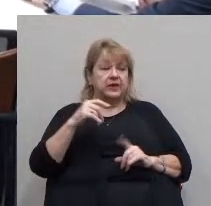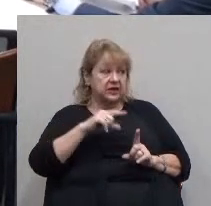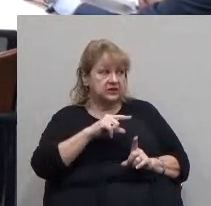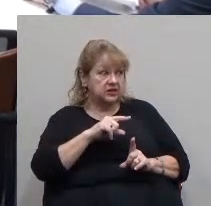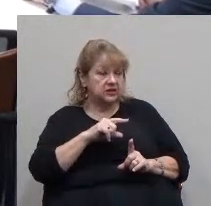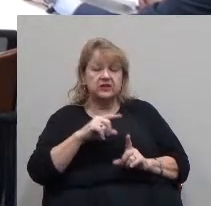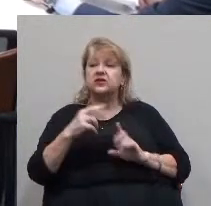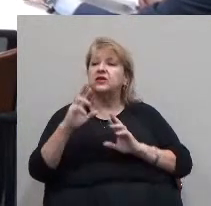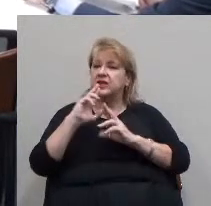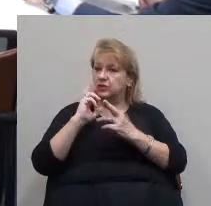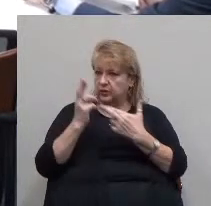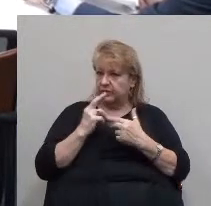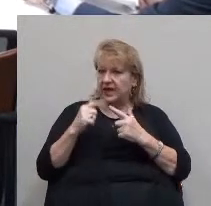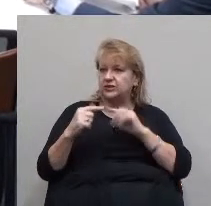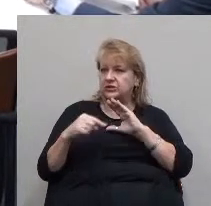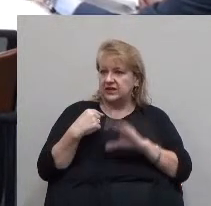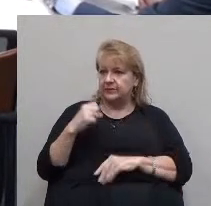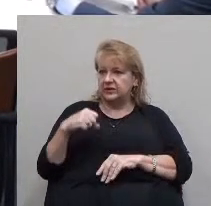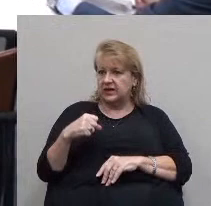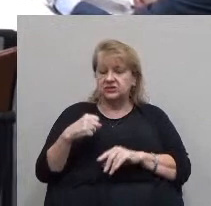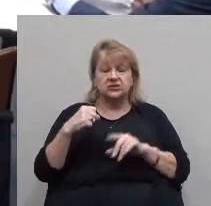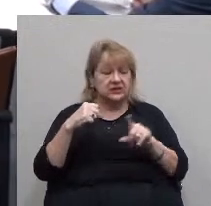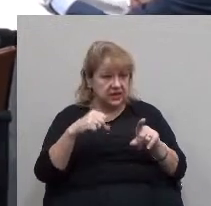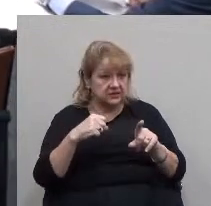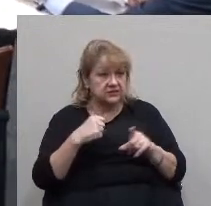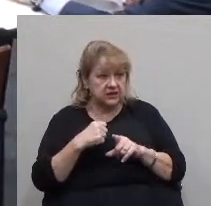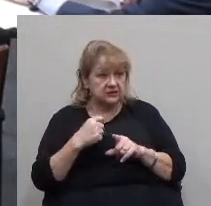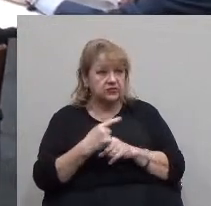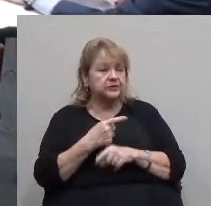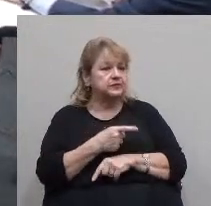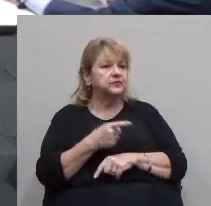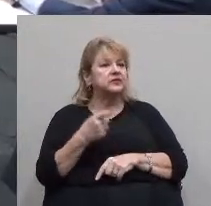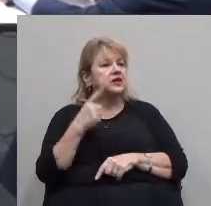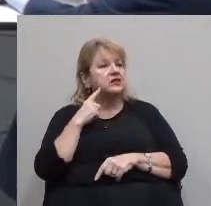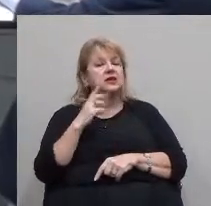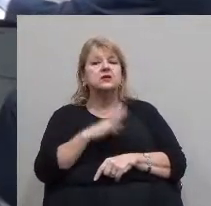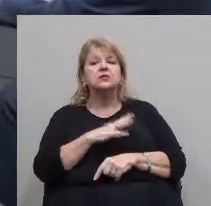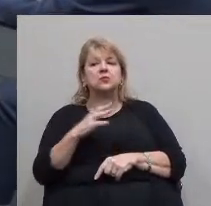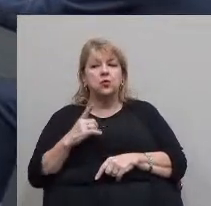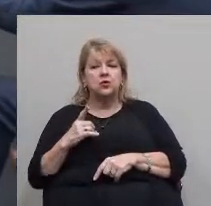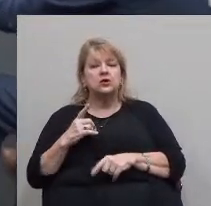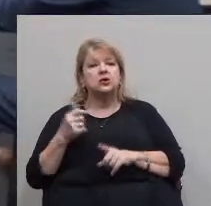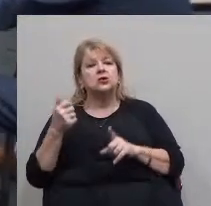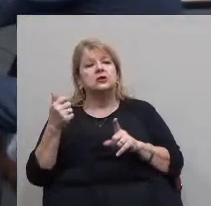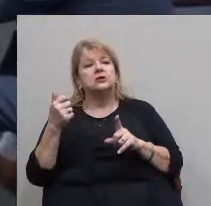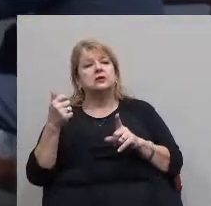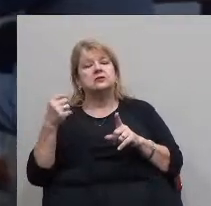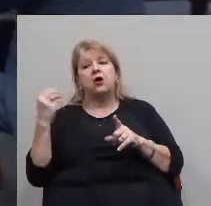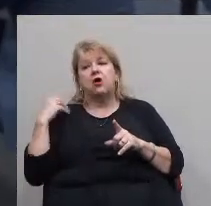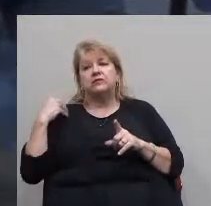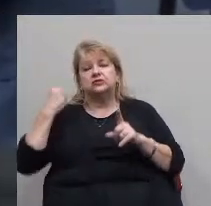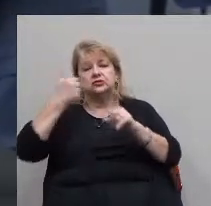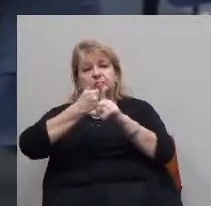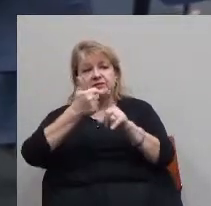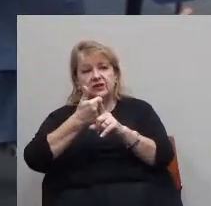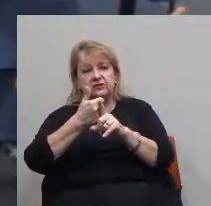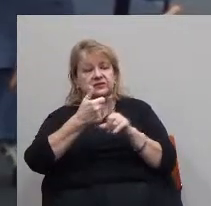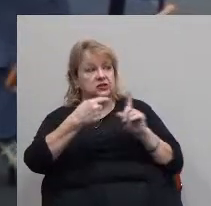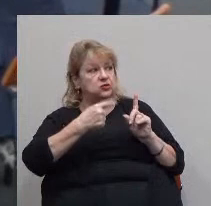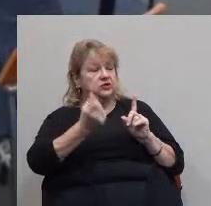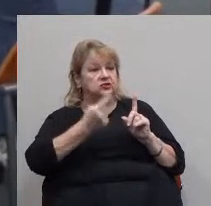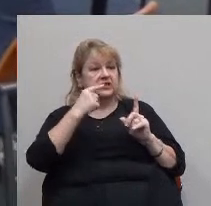There's a blind copy. So. Exactly. So I think it's important that yourself and the officers understand, their